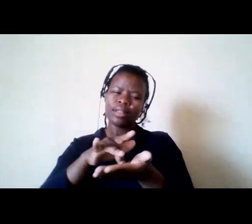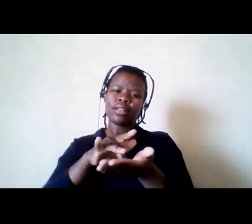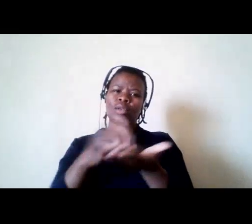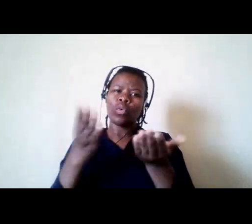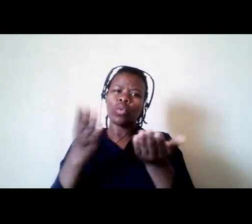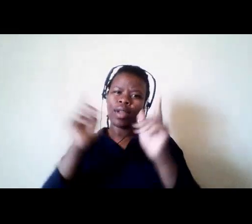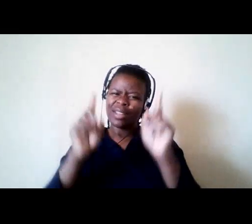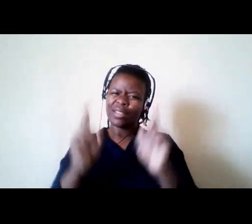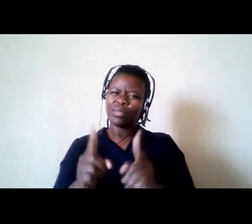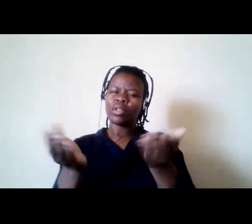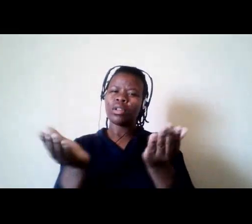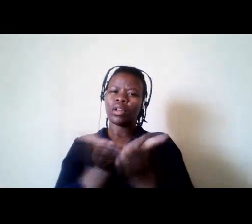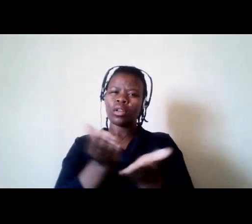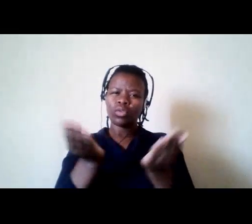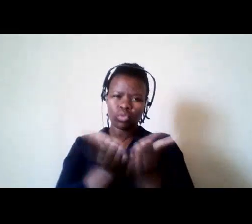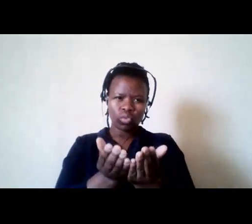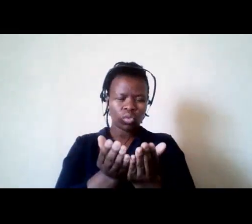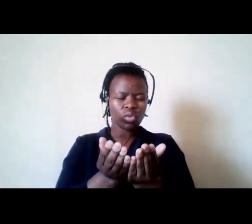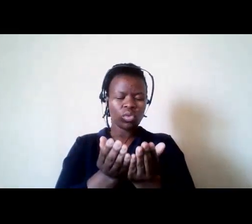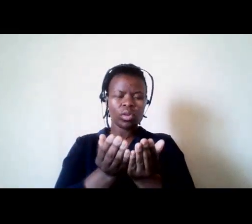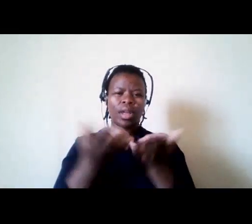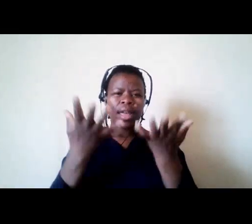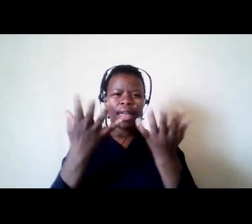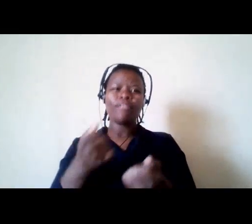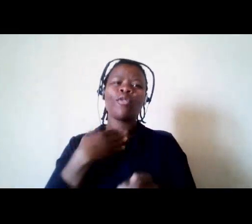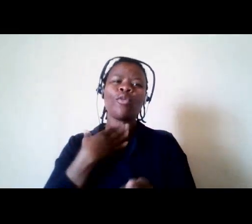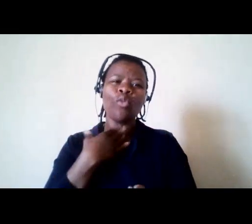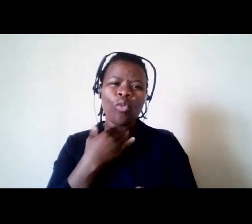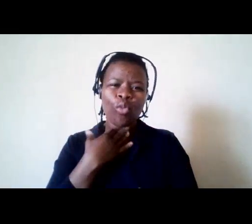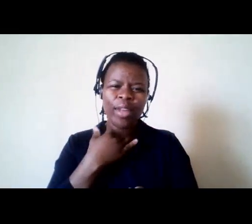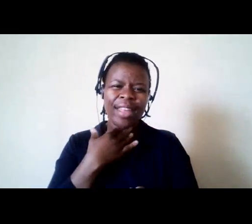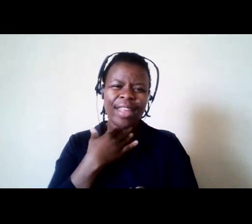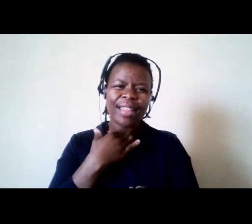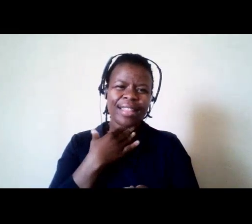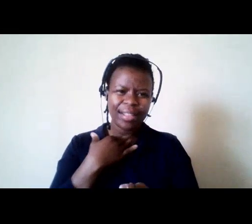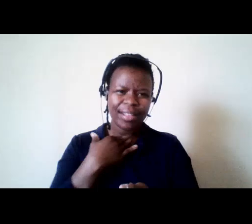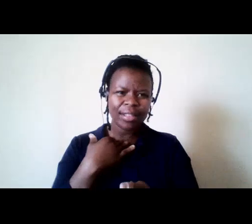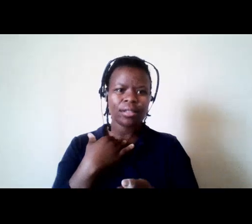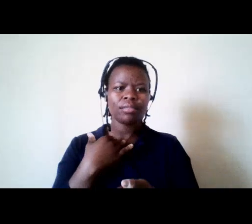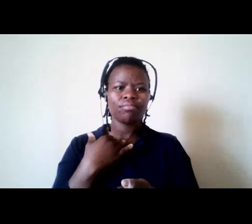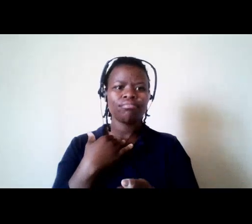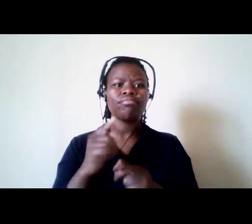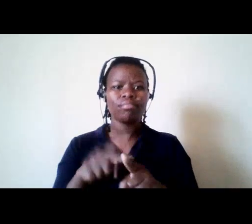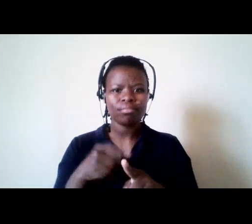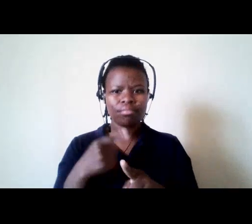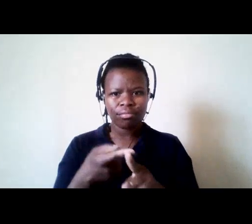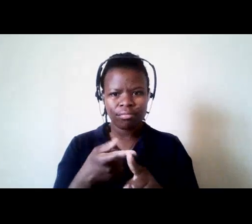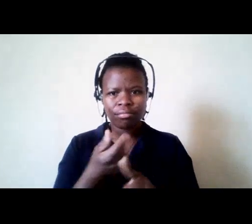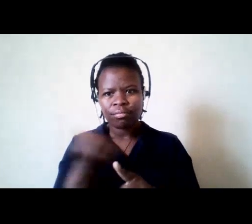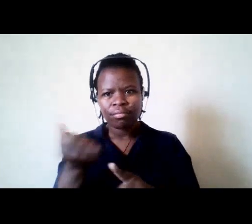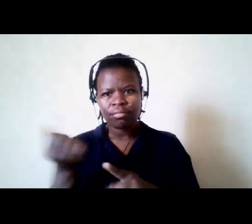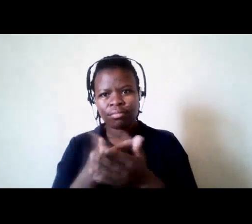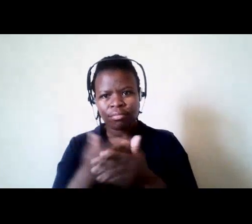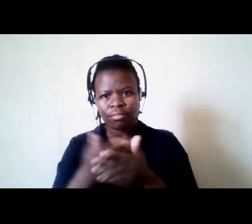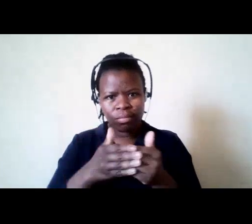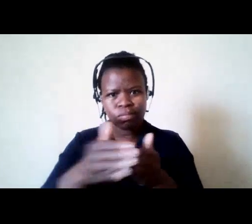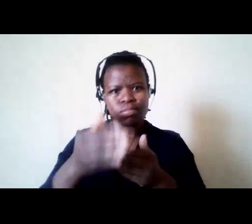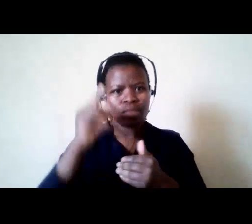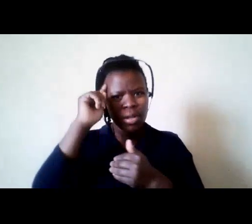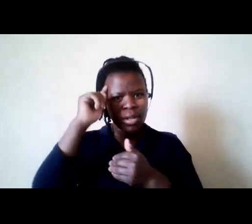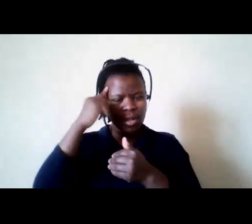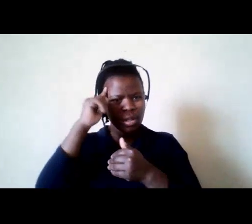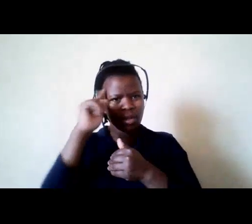schools. There's a willingness in some instances to move forward, but I think that we're ill